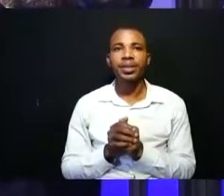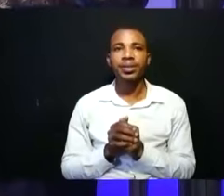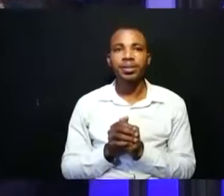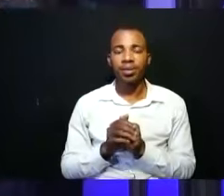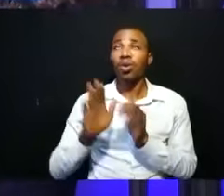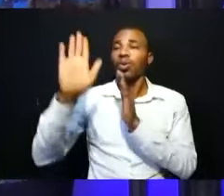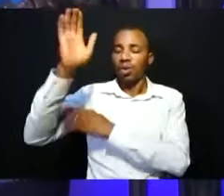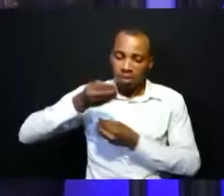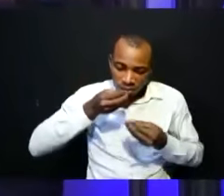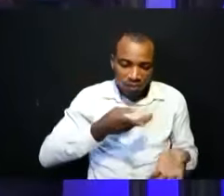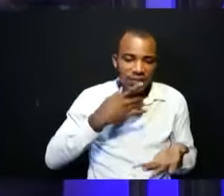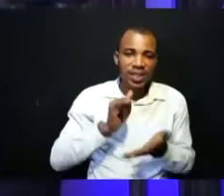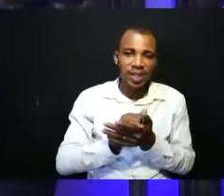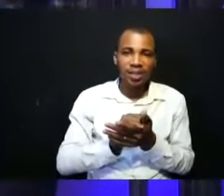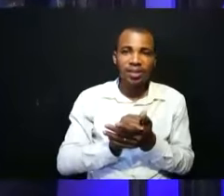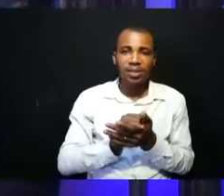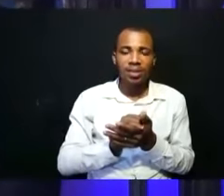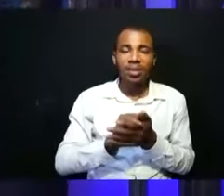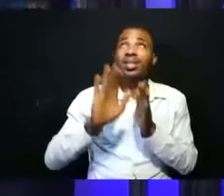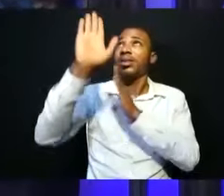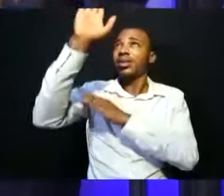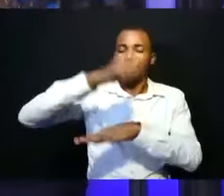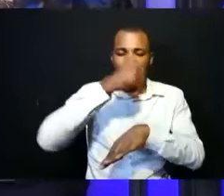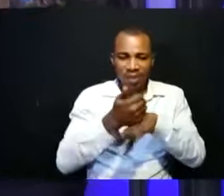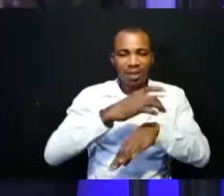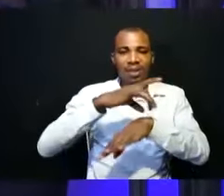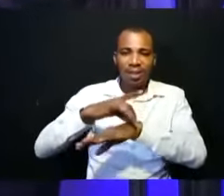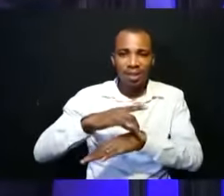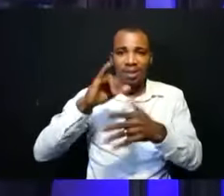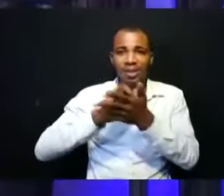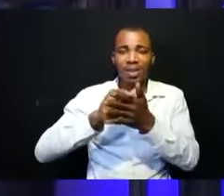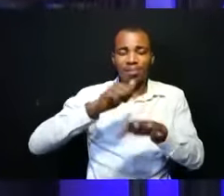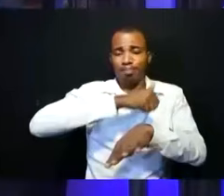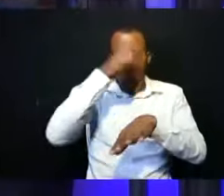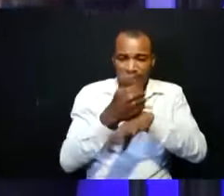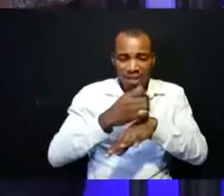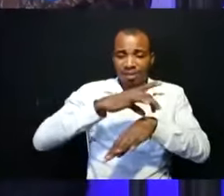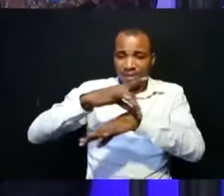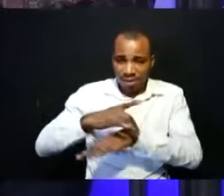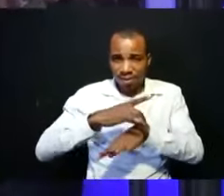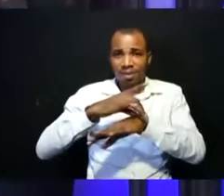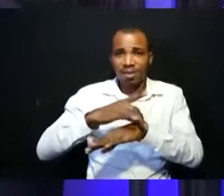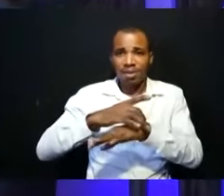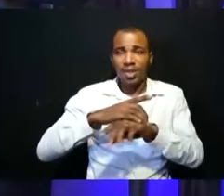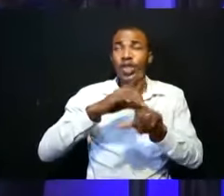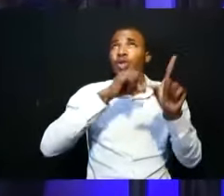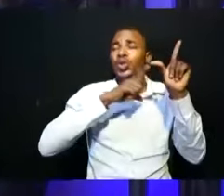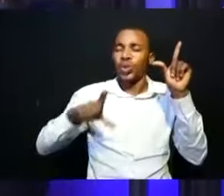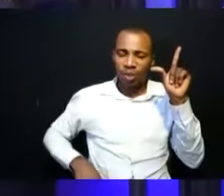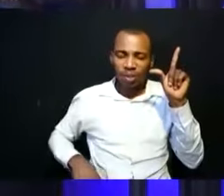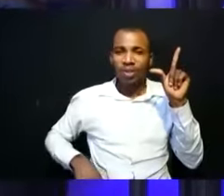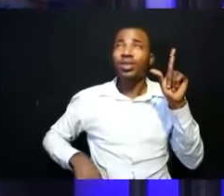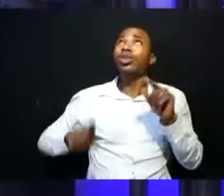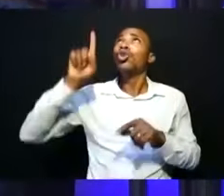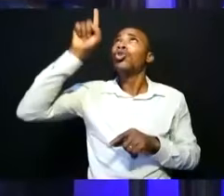earth, the Lord who formed it and established it, the Lord is